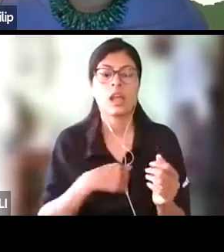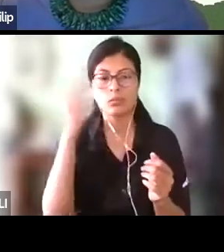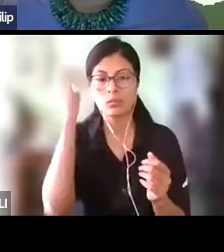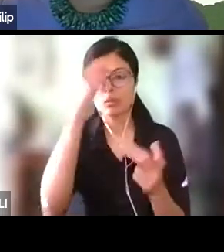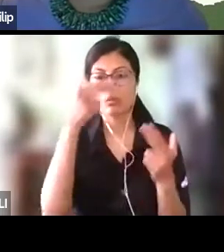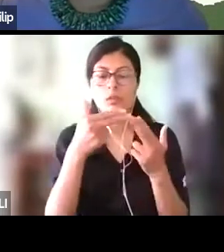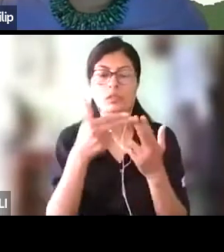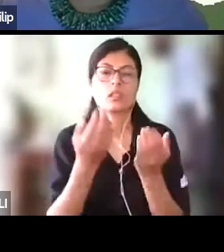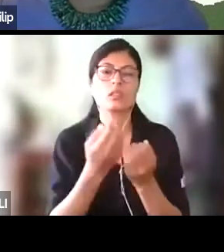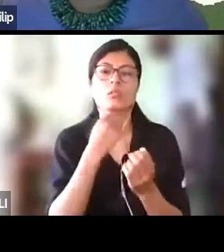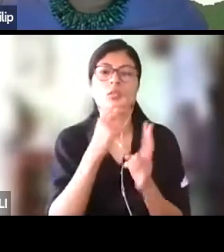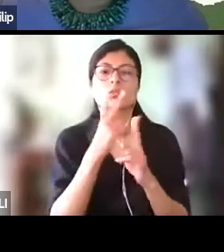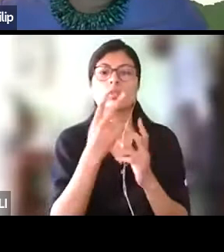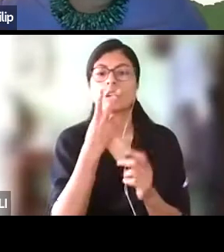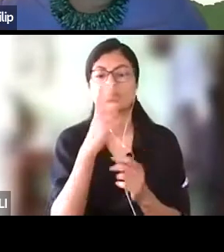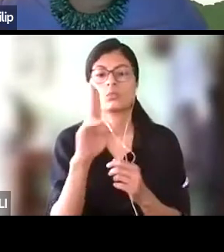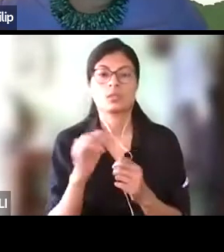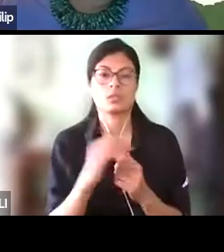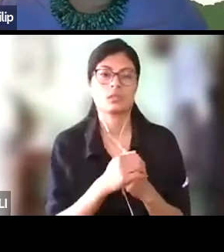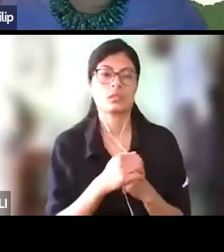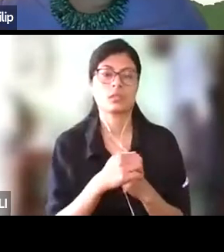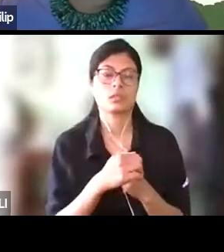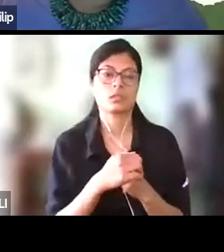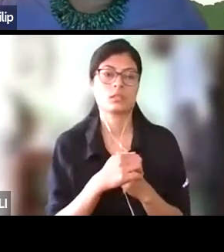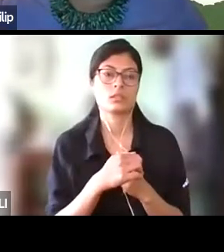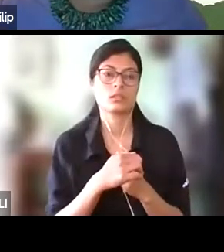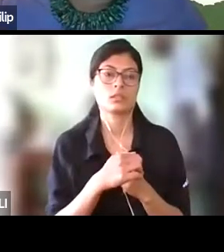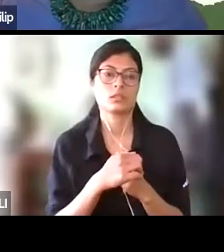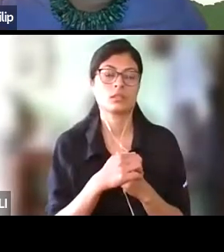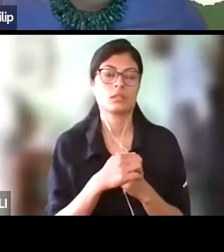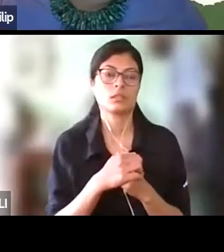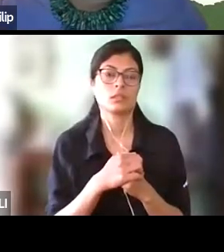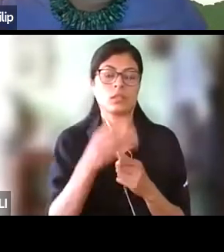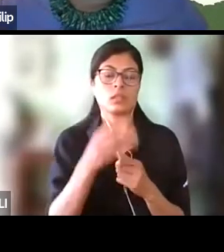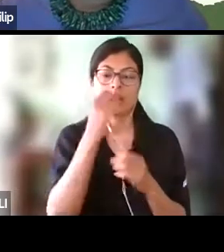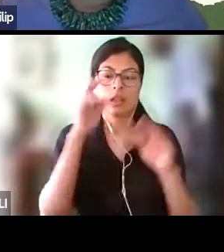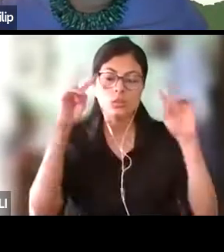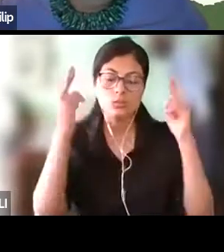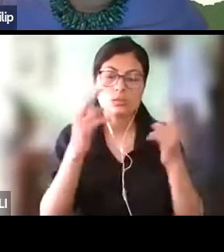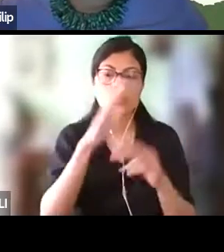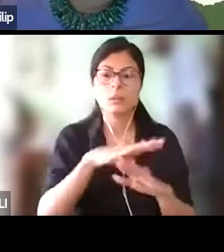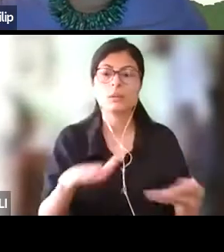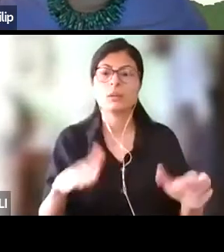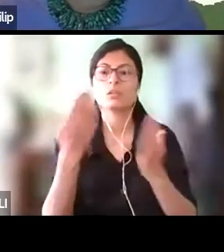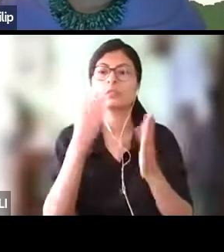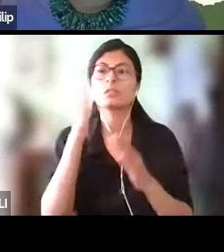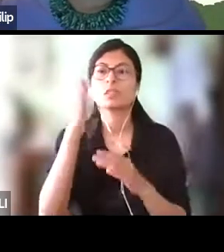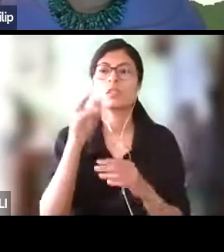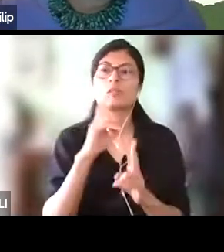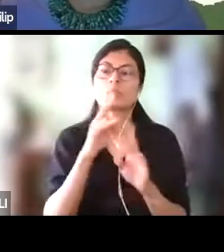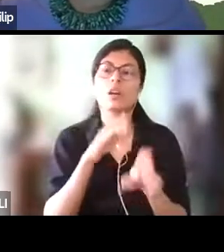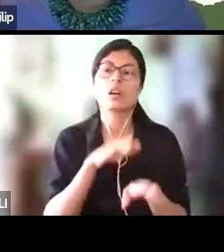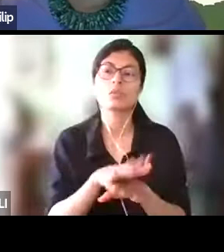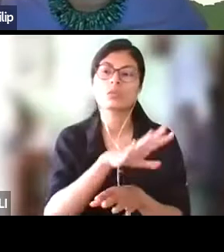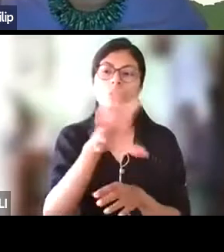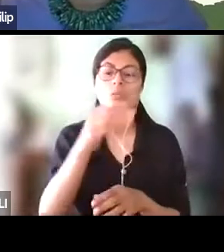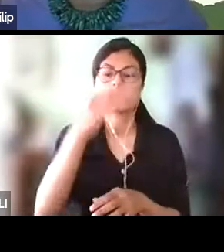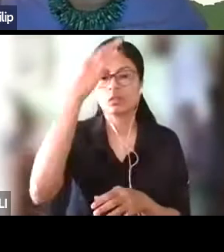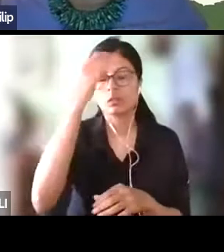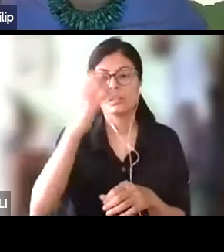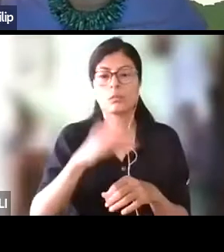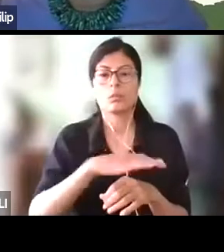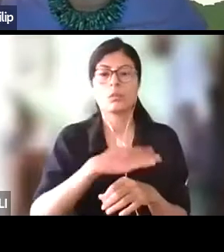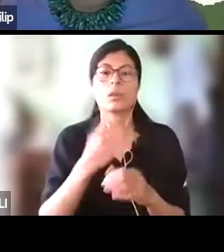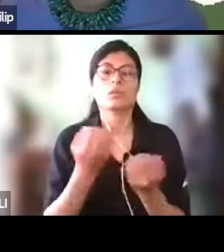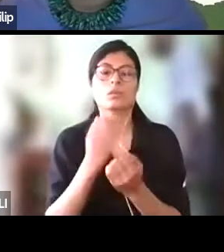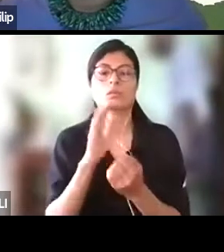for food security. It will provide a problem for your children going to school. And I think that is where we kind of start seeing persons making the